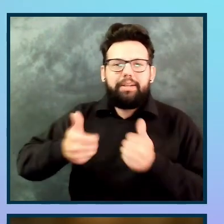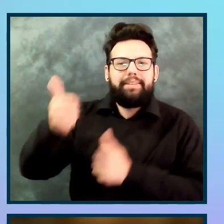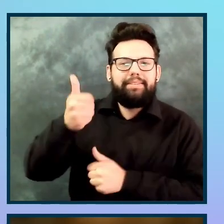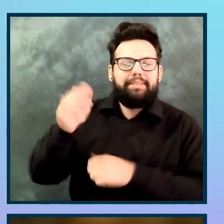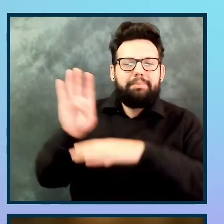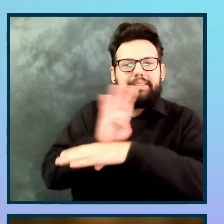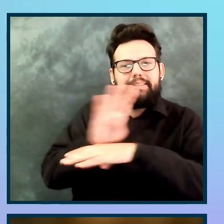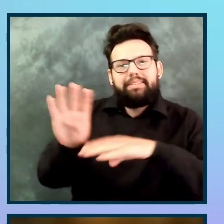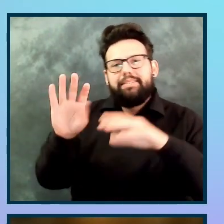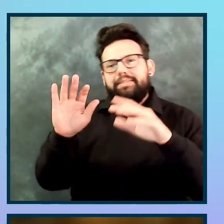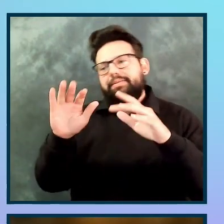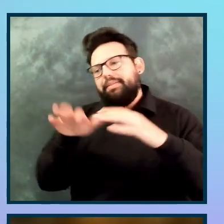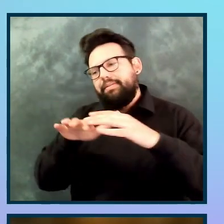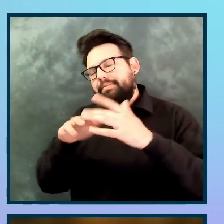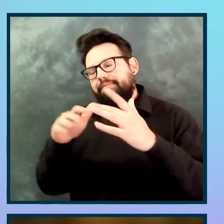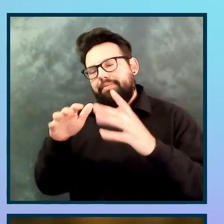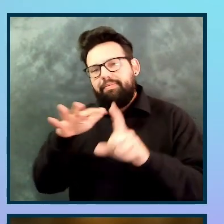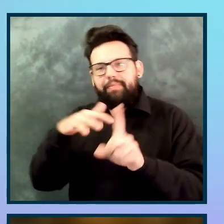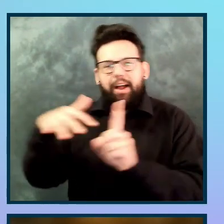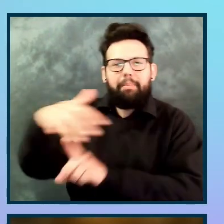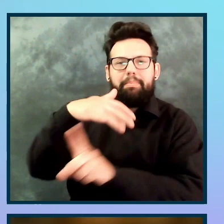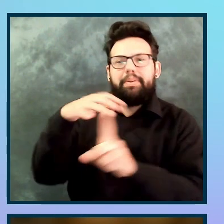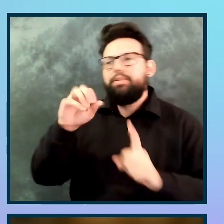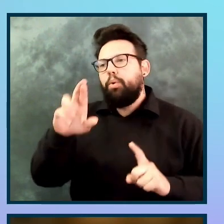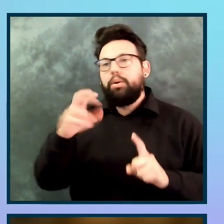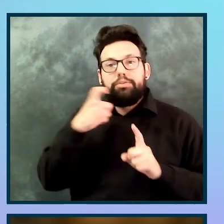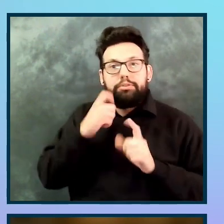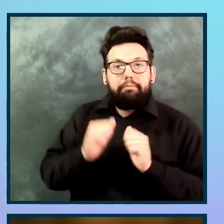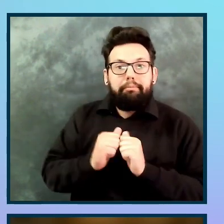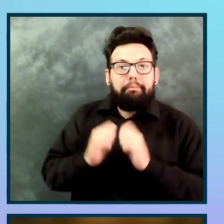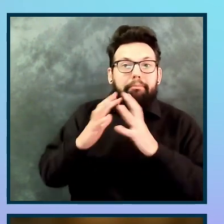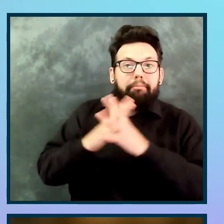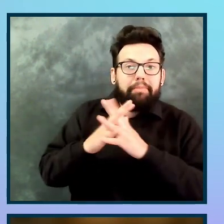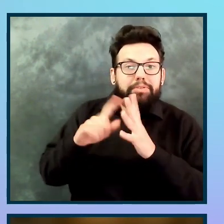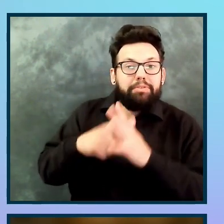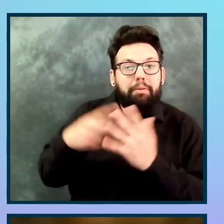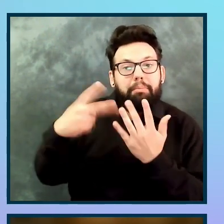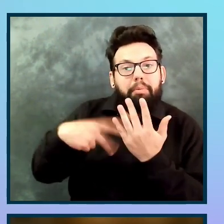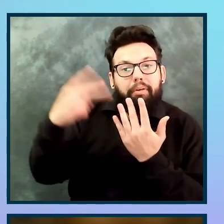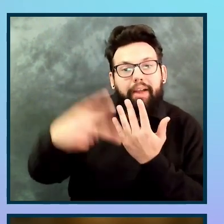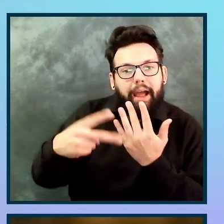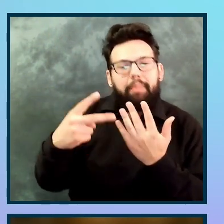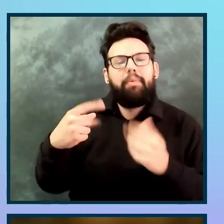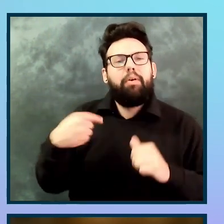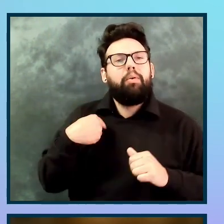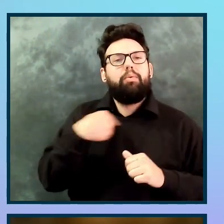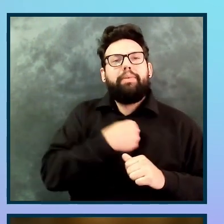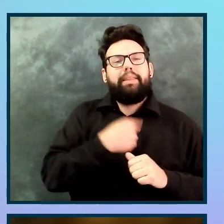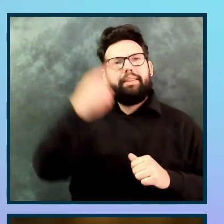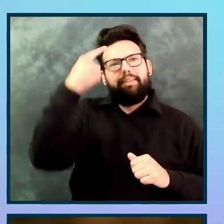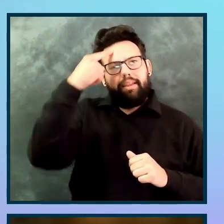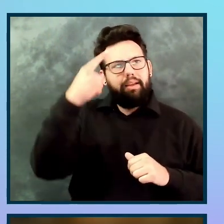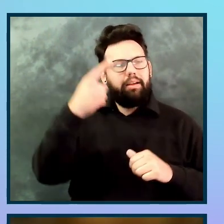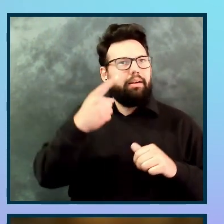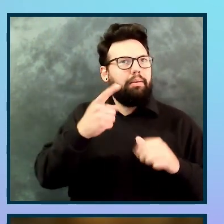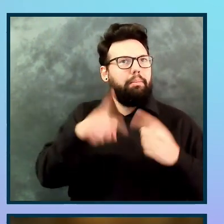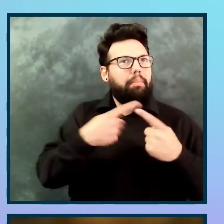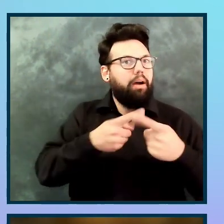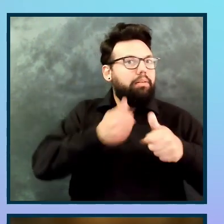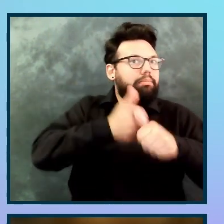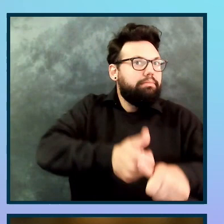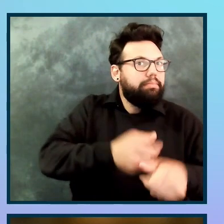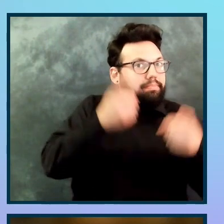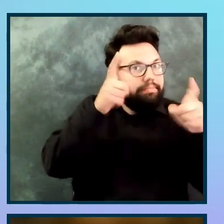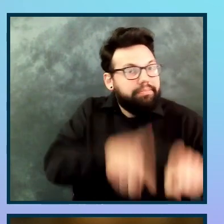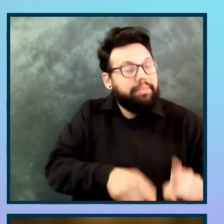or when we're in the infancy stage of our programs, we really think about compliance and testing. How do we meet a set of standards? How do we